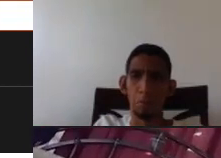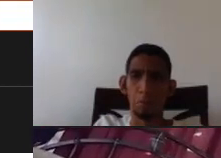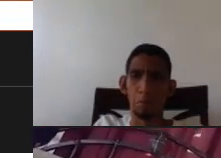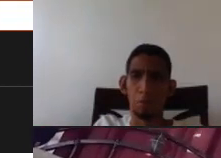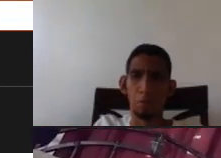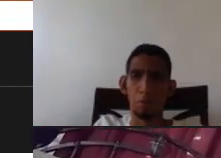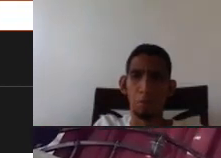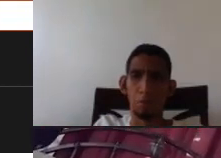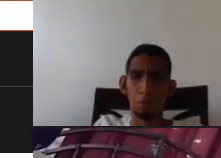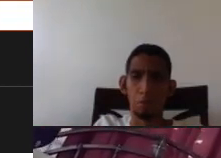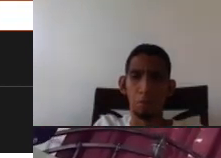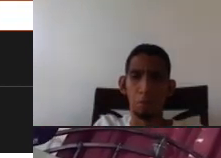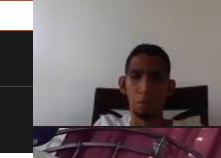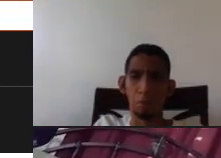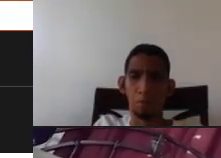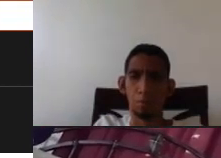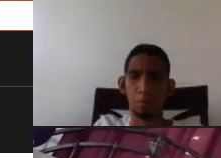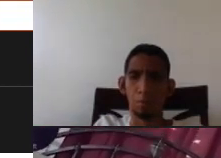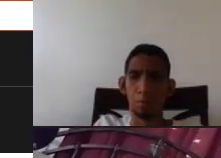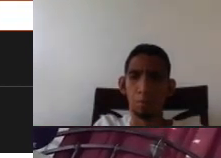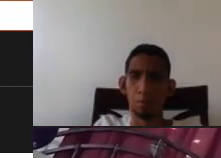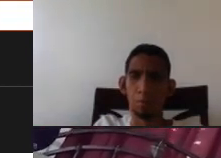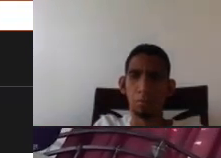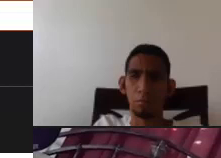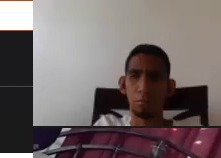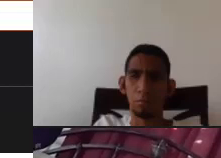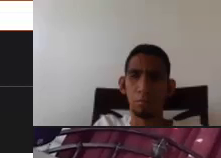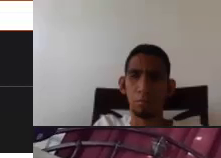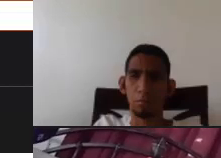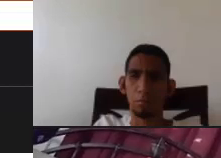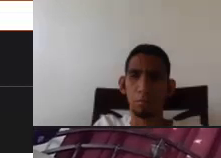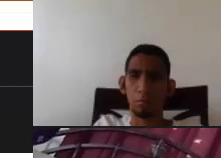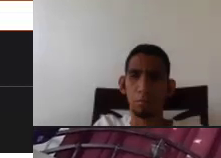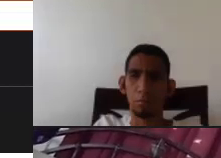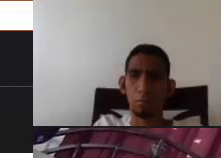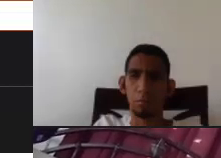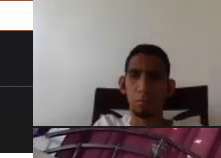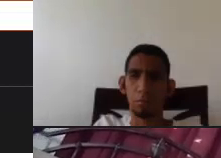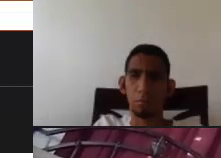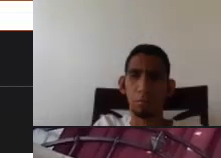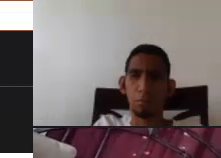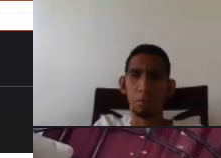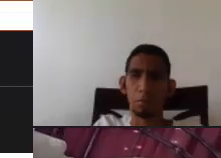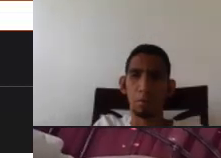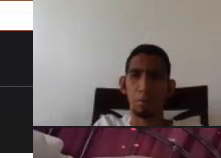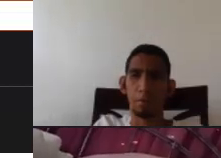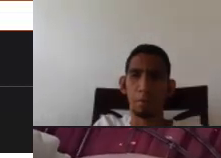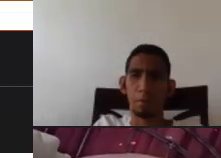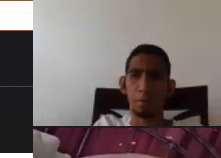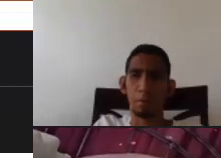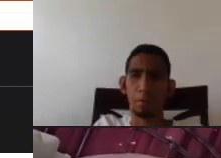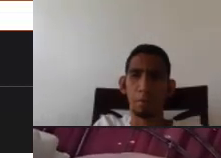part of that process. But I talked a little bit about the data and the researchers, and we want to make sure that